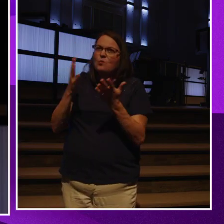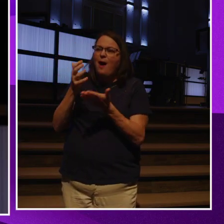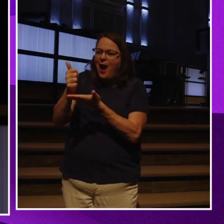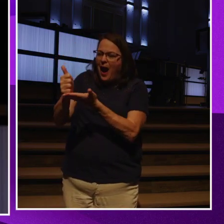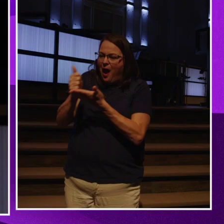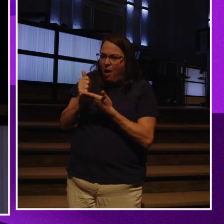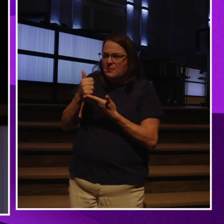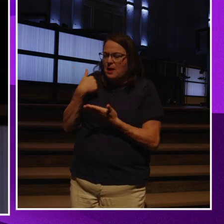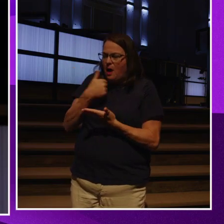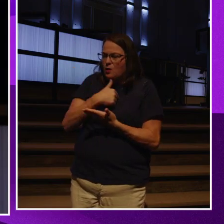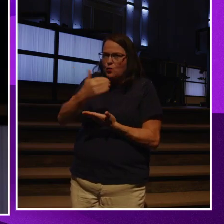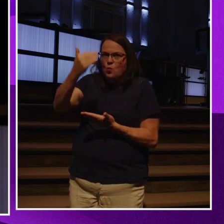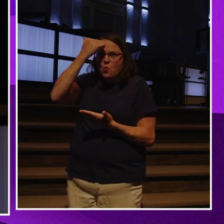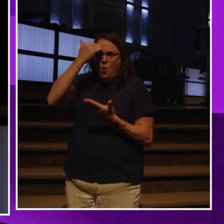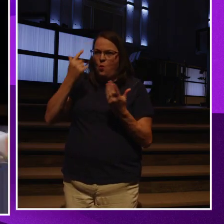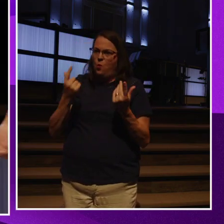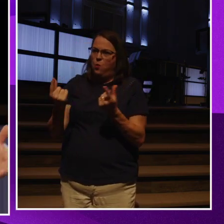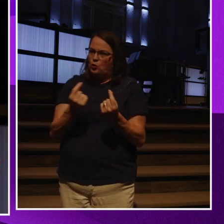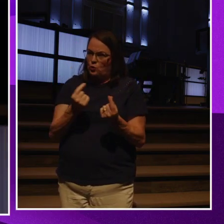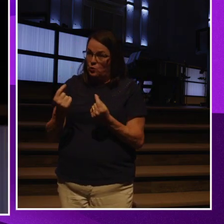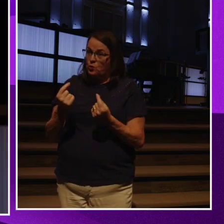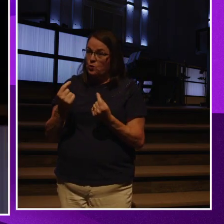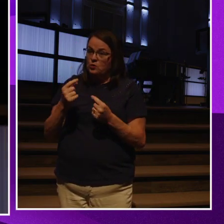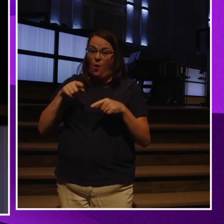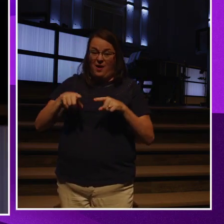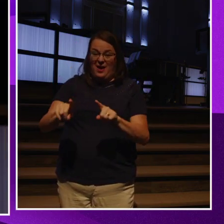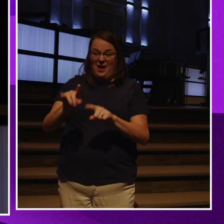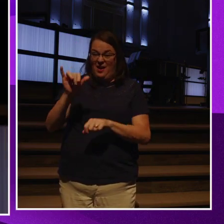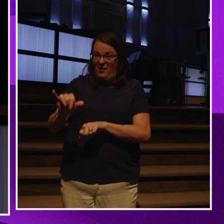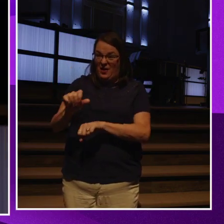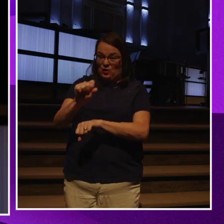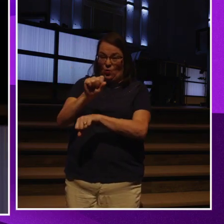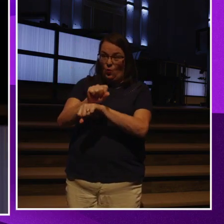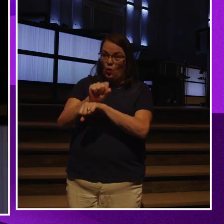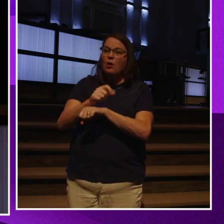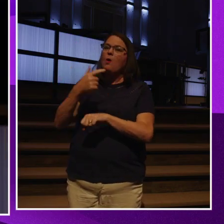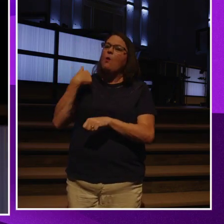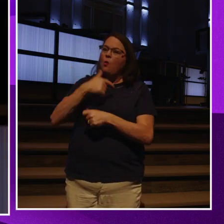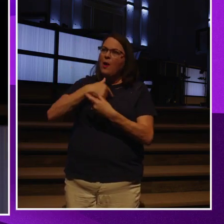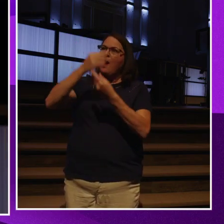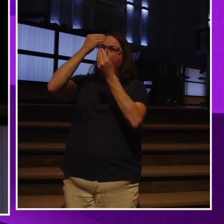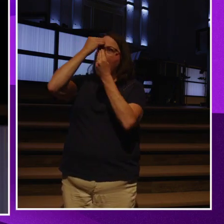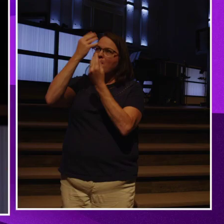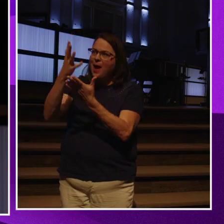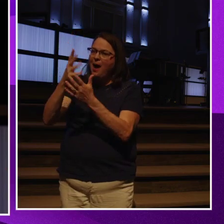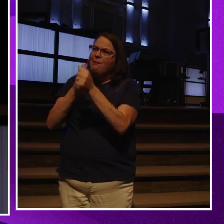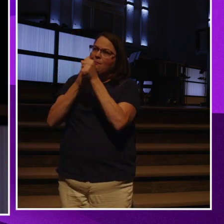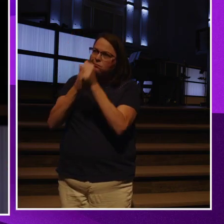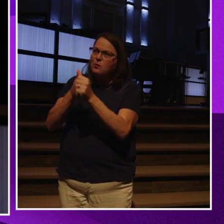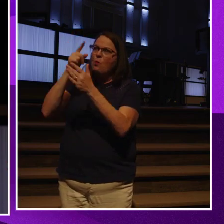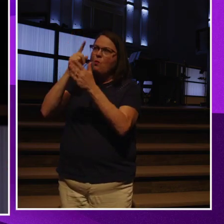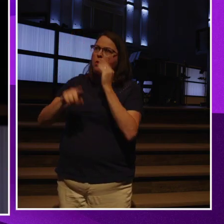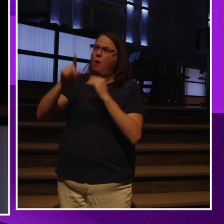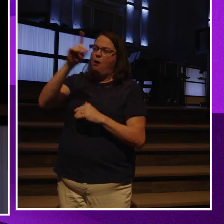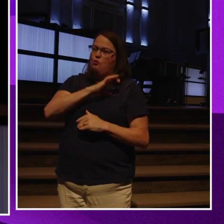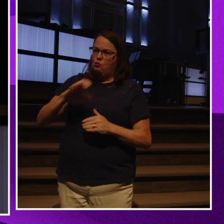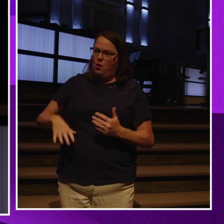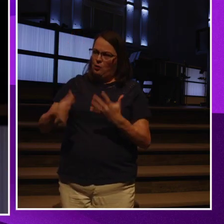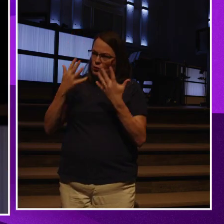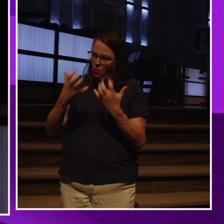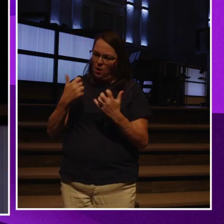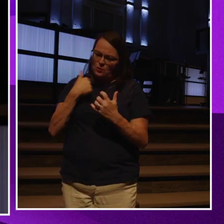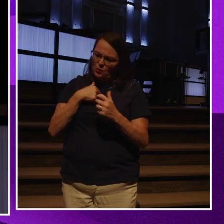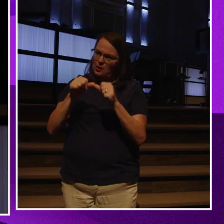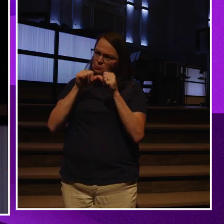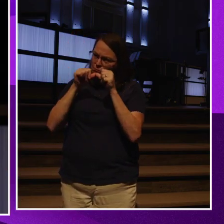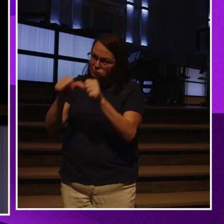know what to do. And so in this work, we obey. We seek to do what Christ wants us to do. We continue it. And here's one